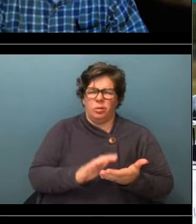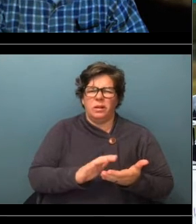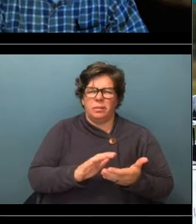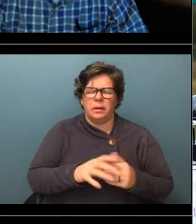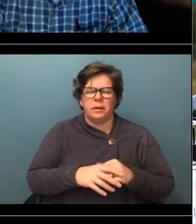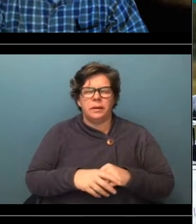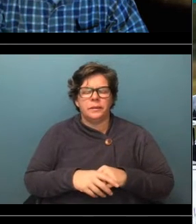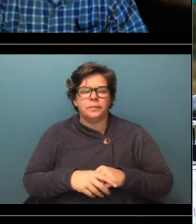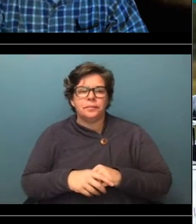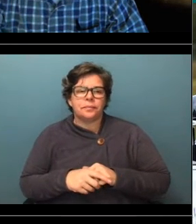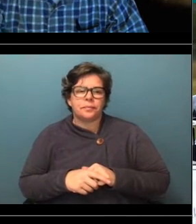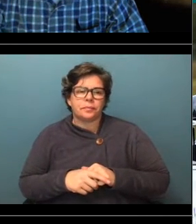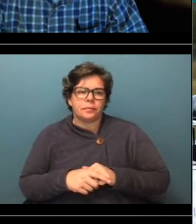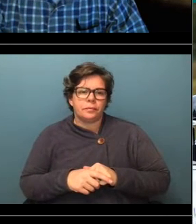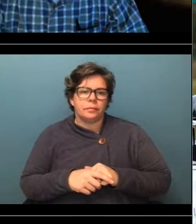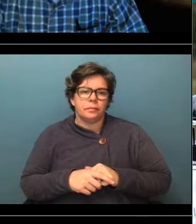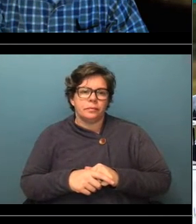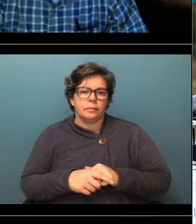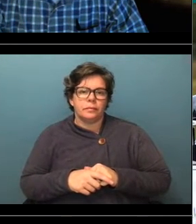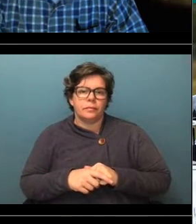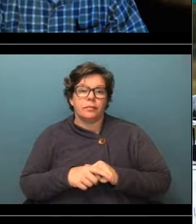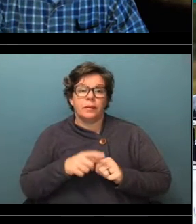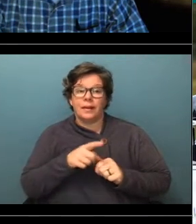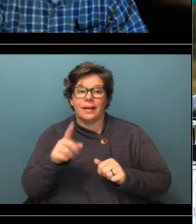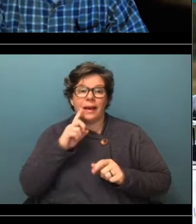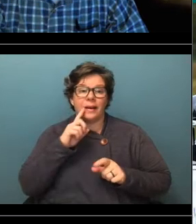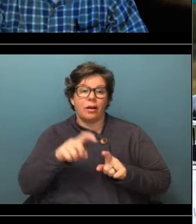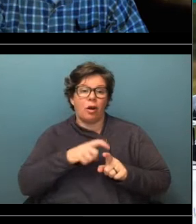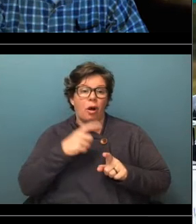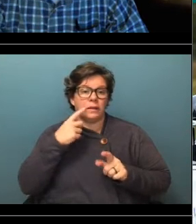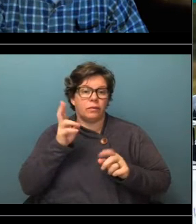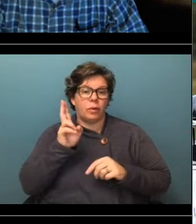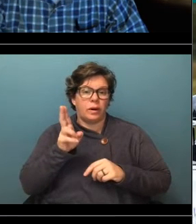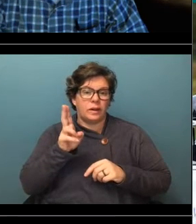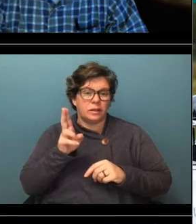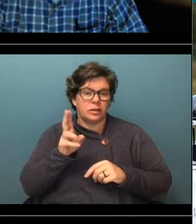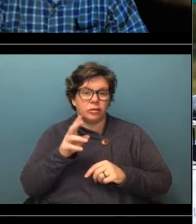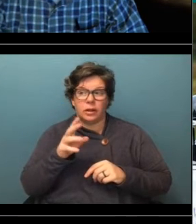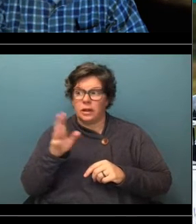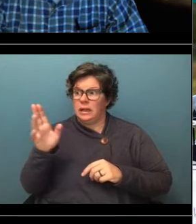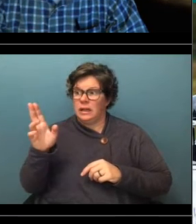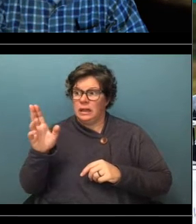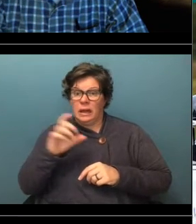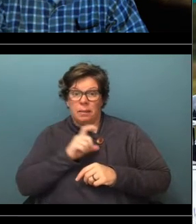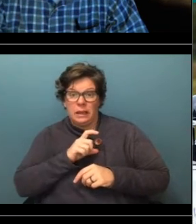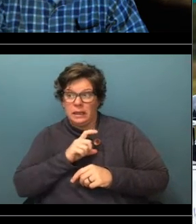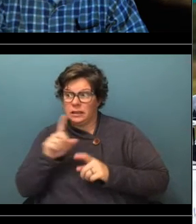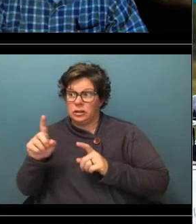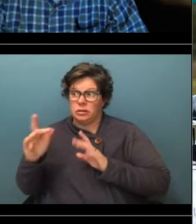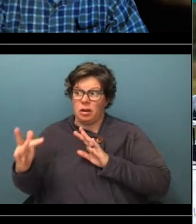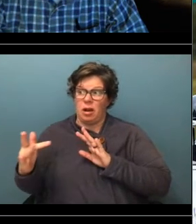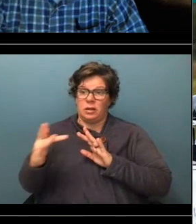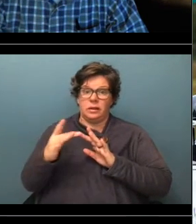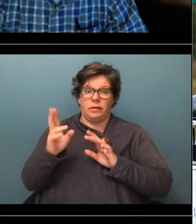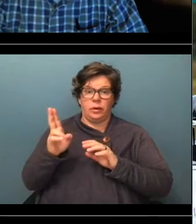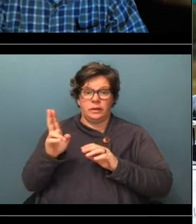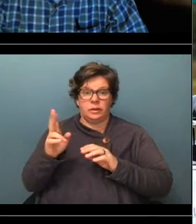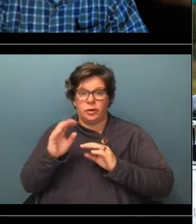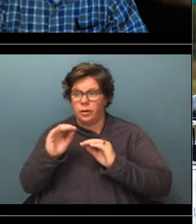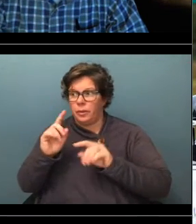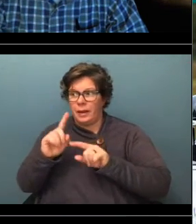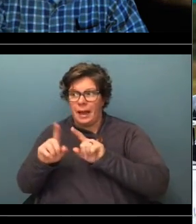They can also call us for history if they're going out on a call and we don't have capacity to arrive with them or take the call for